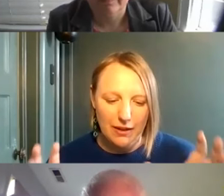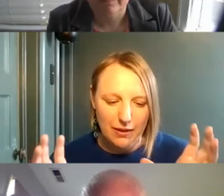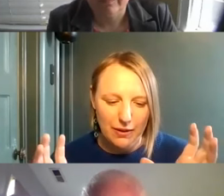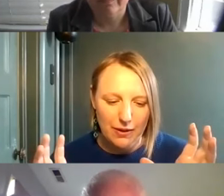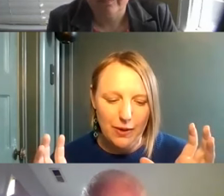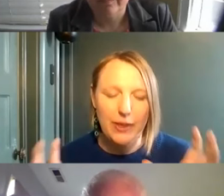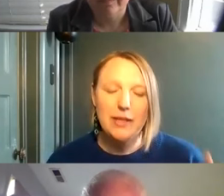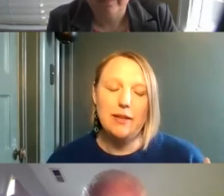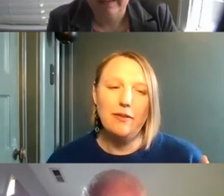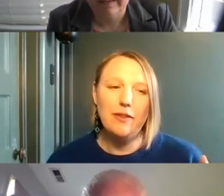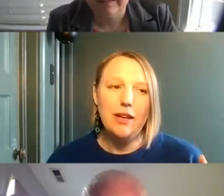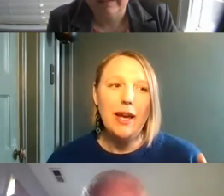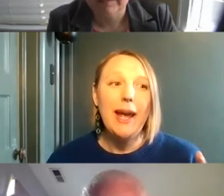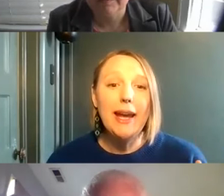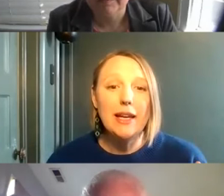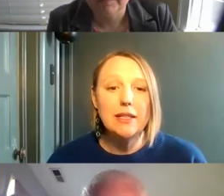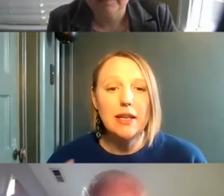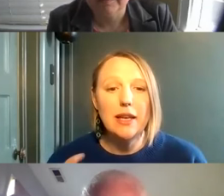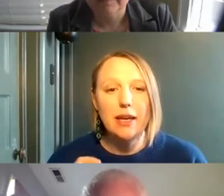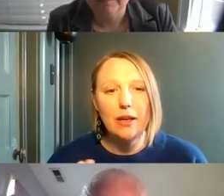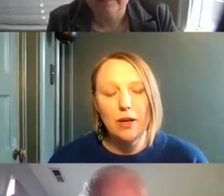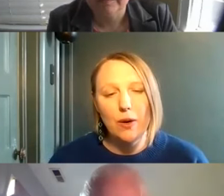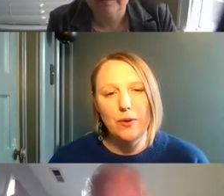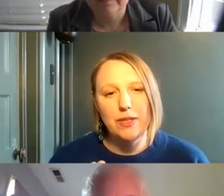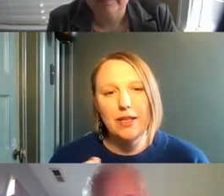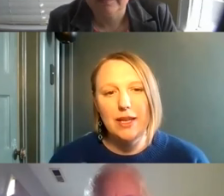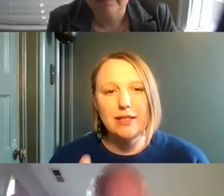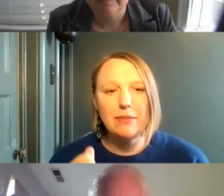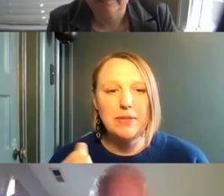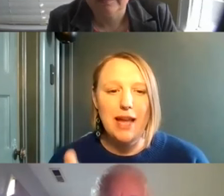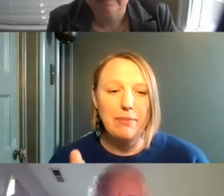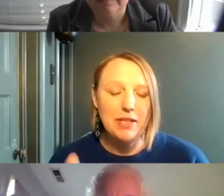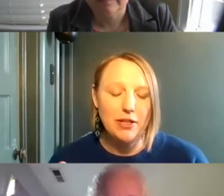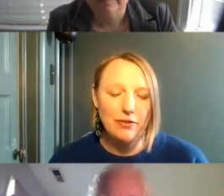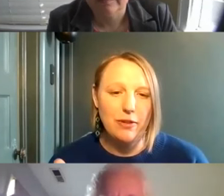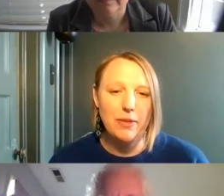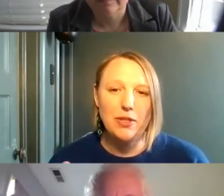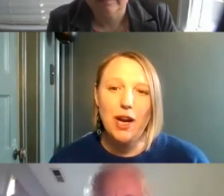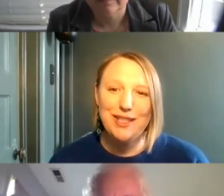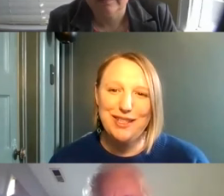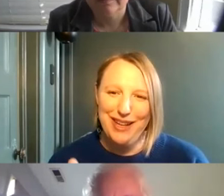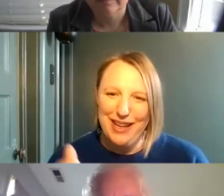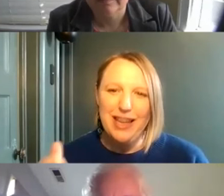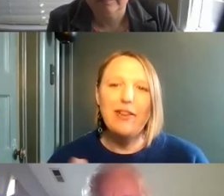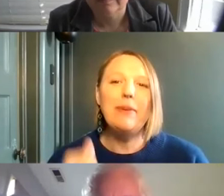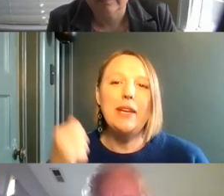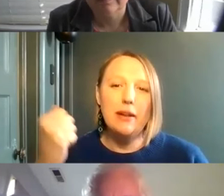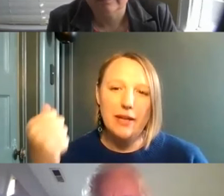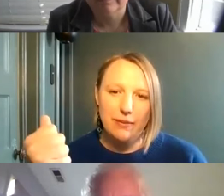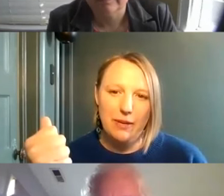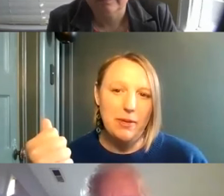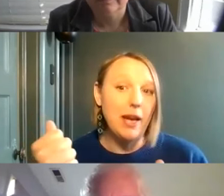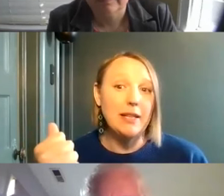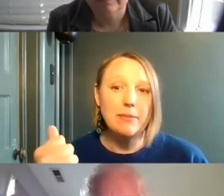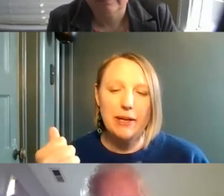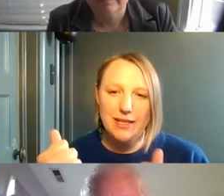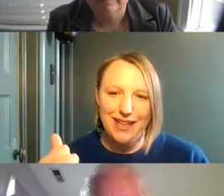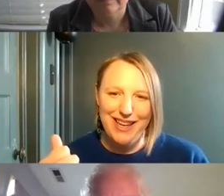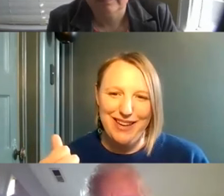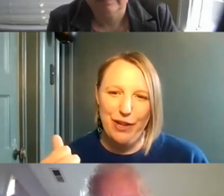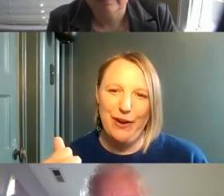being cohesive, and it goes against that potential for the mistrust. If I'm hearing something but